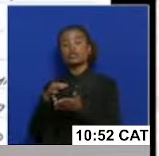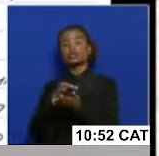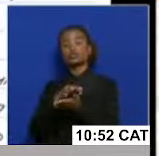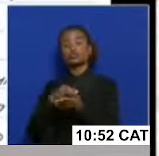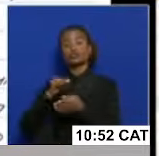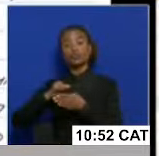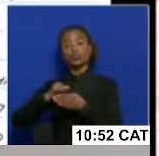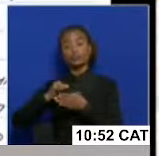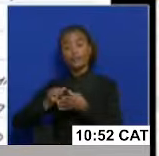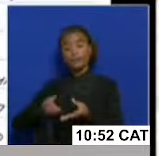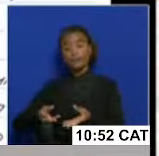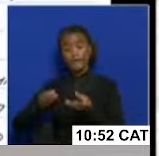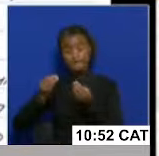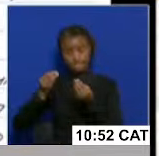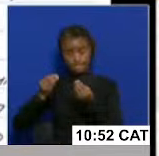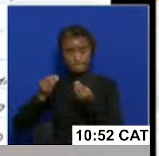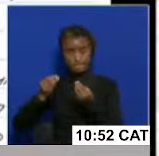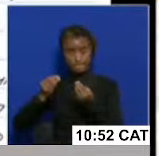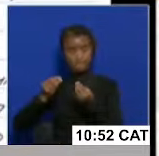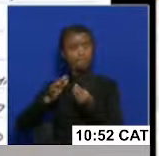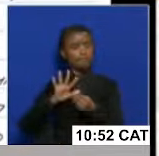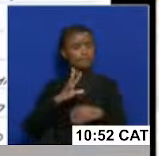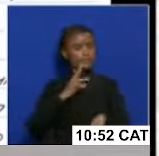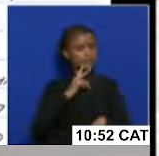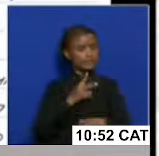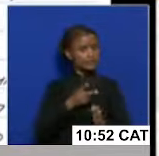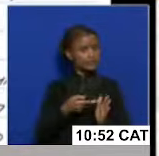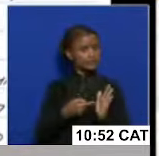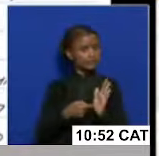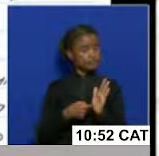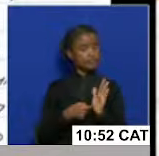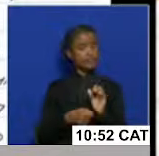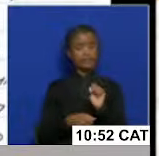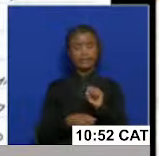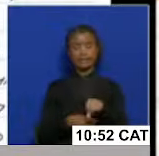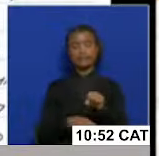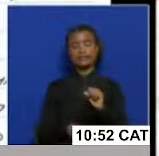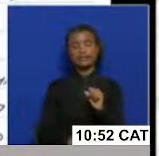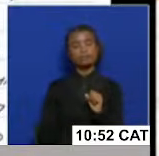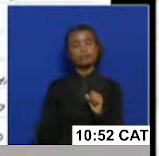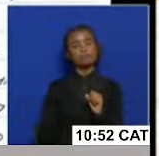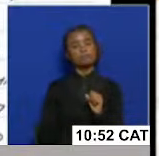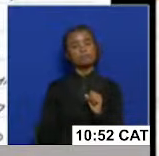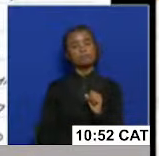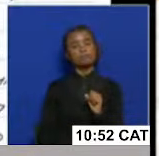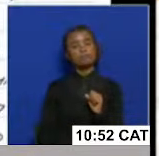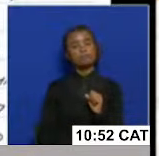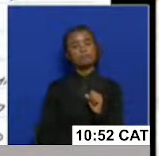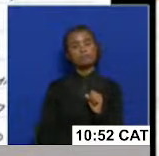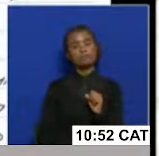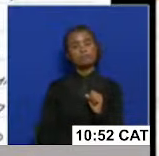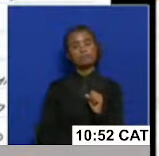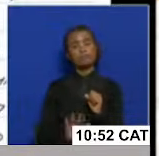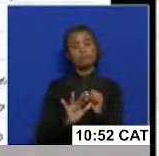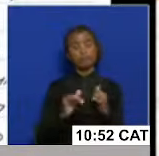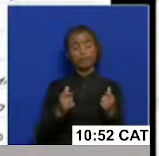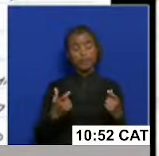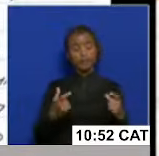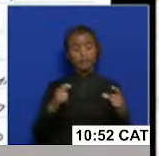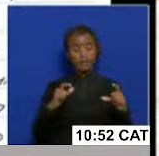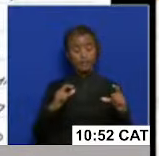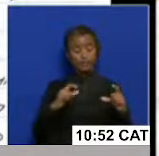Do you see that? Yes. Yes, I do. So if you read that paragraph in reference to the statement,